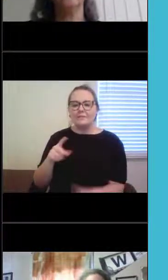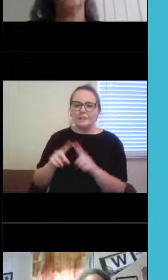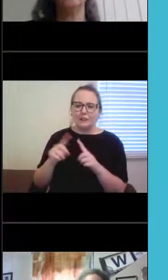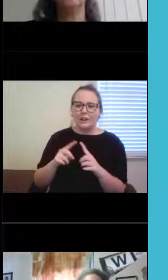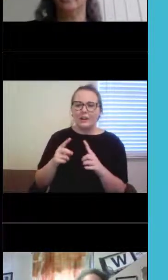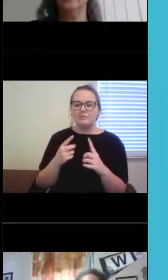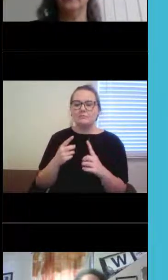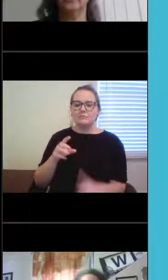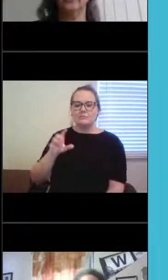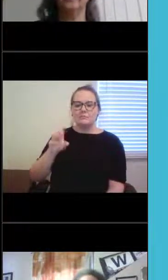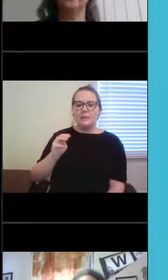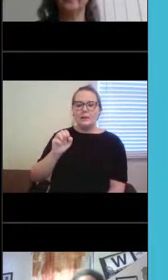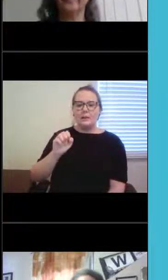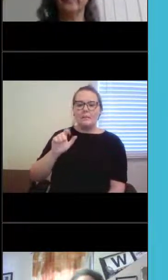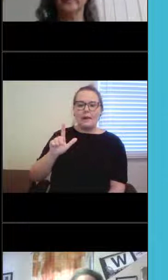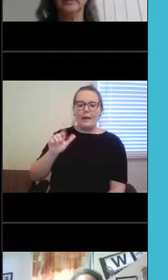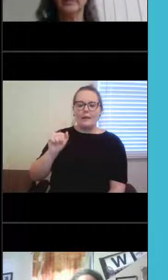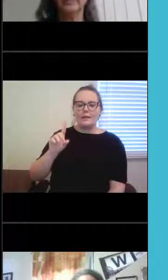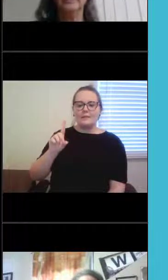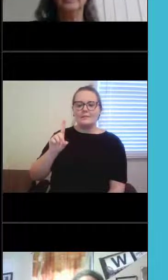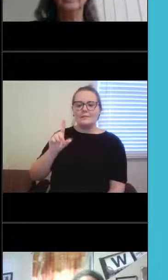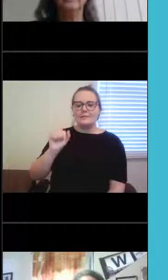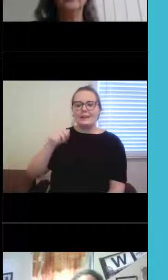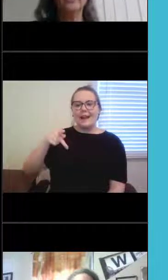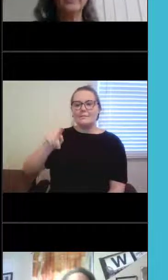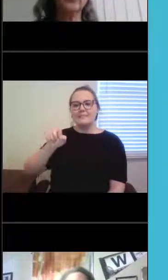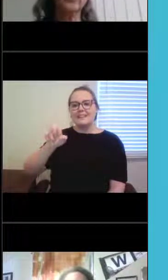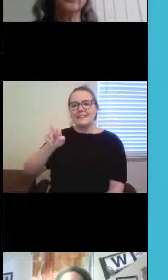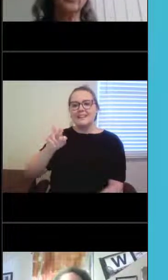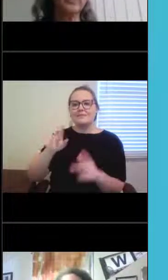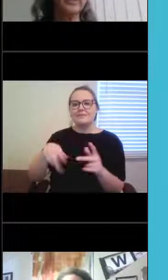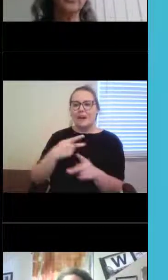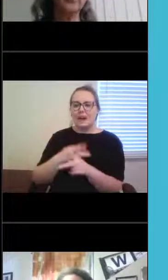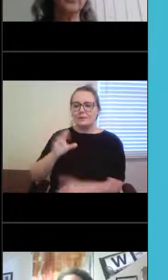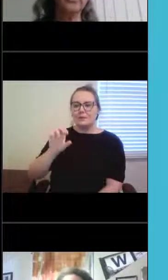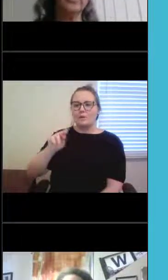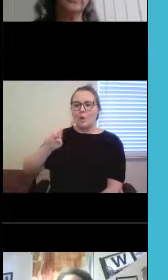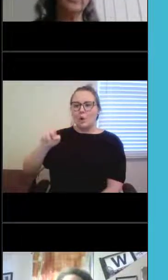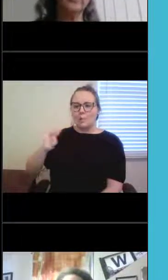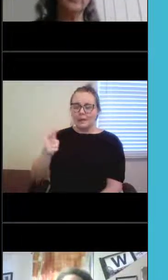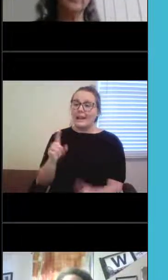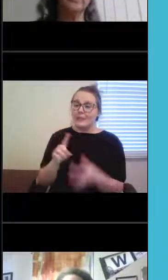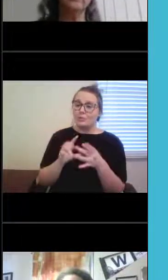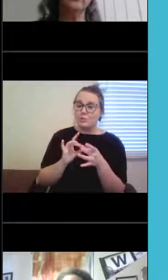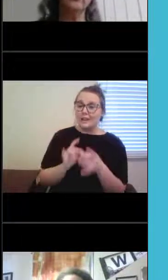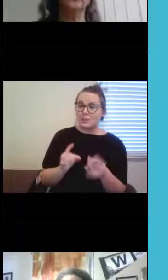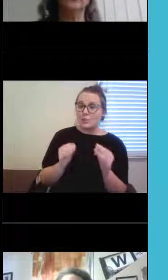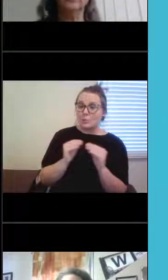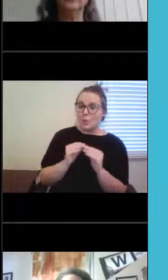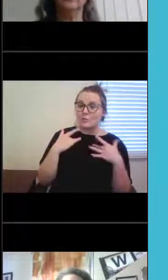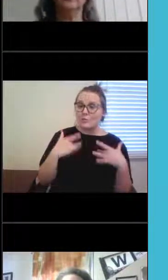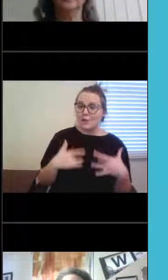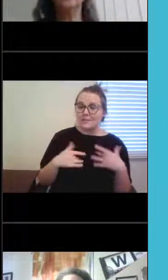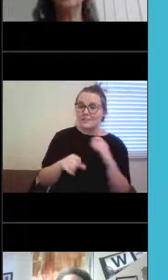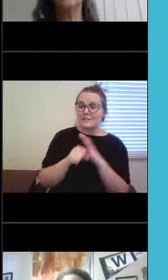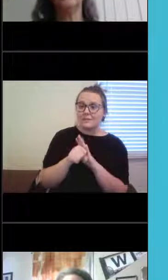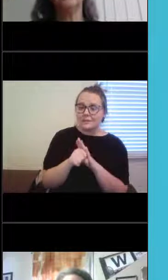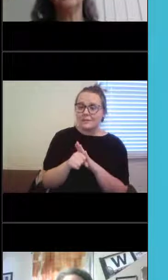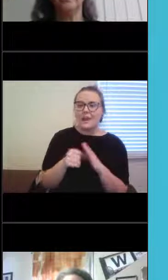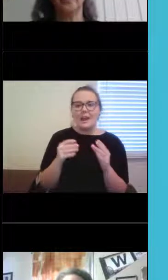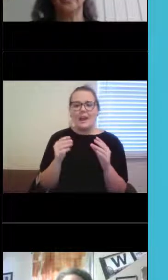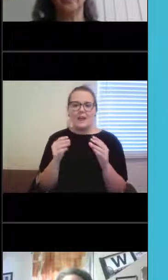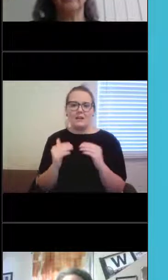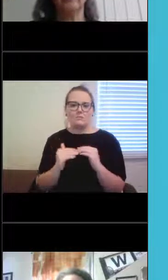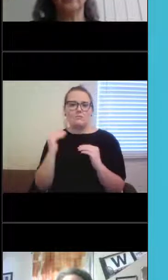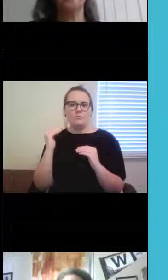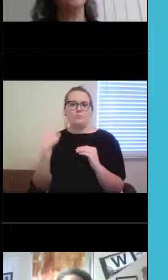other self-harming behaviors even. And these reactions were also related to more depressive symptoms and to greater